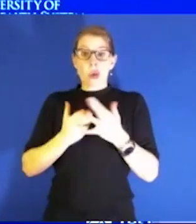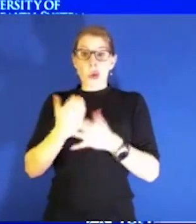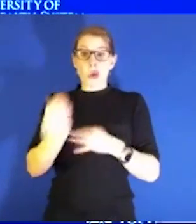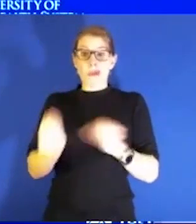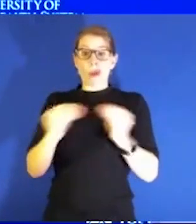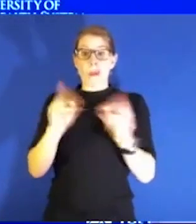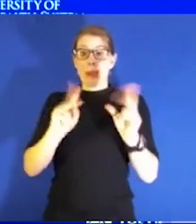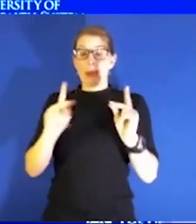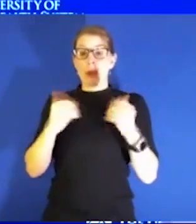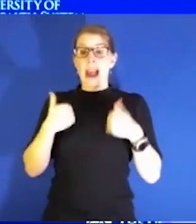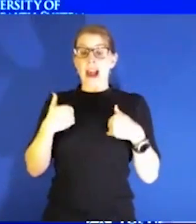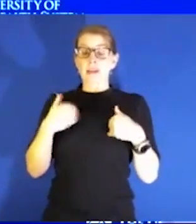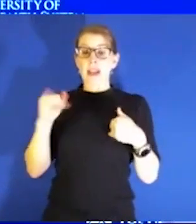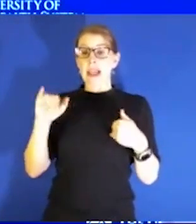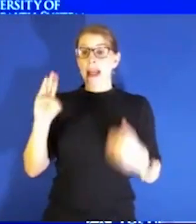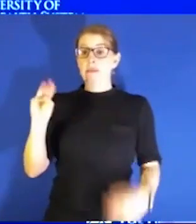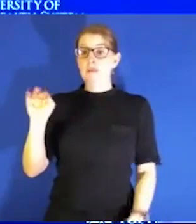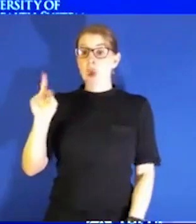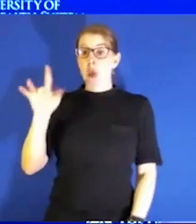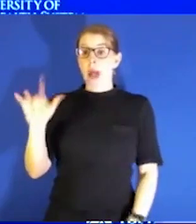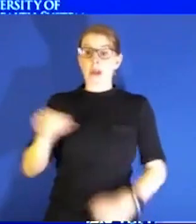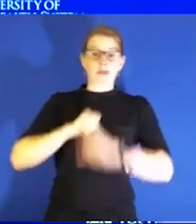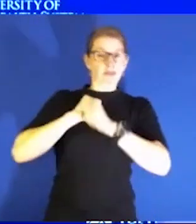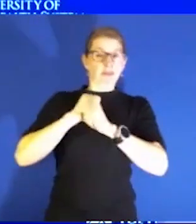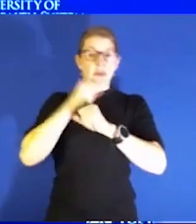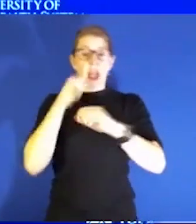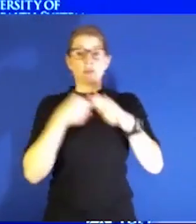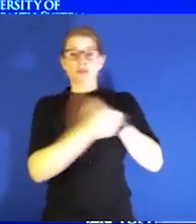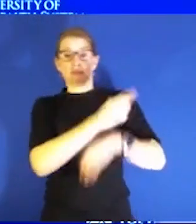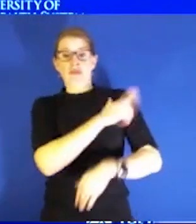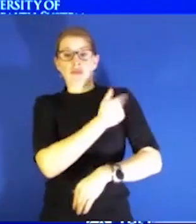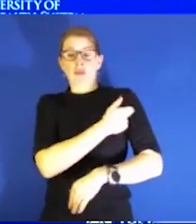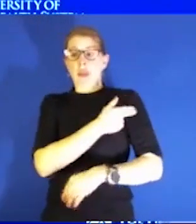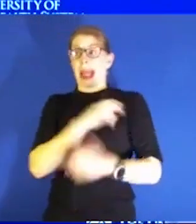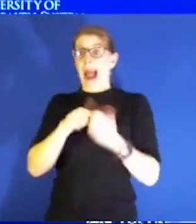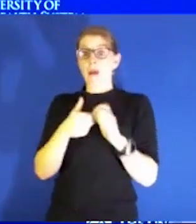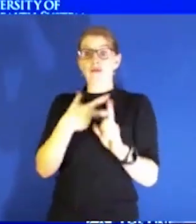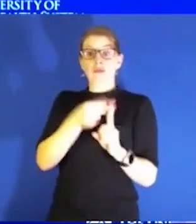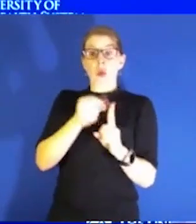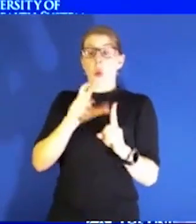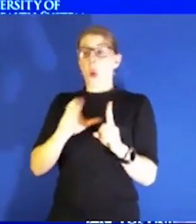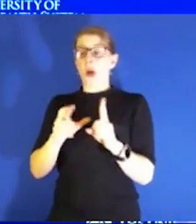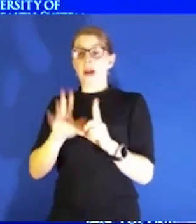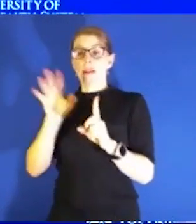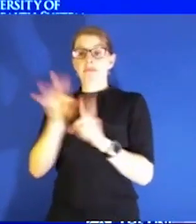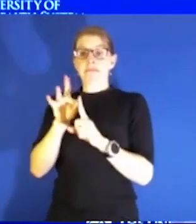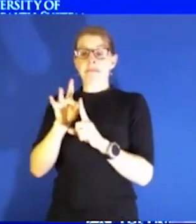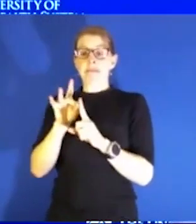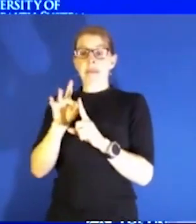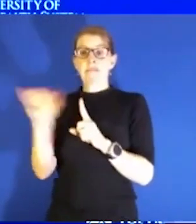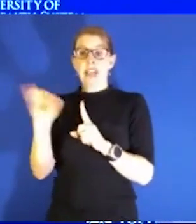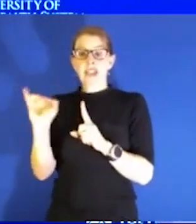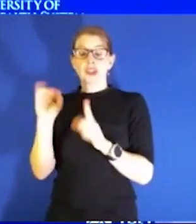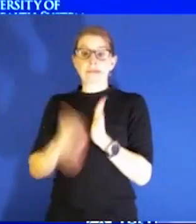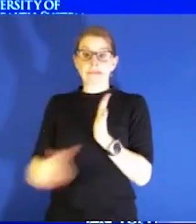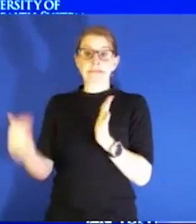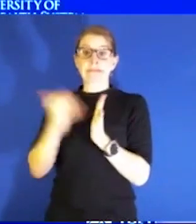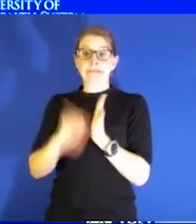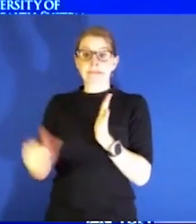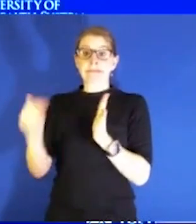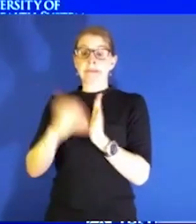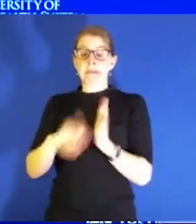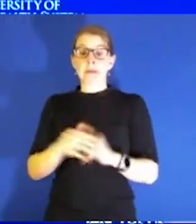and protection from going to the hospital, either through vaccination or recurrent infections, that is going to help as well. We won't have